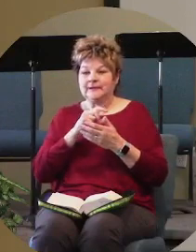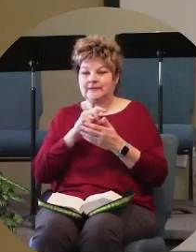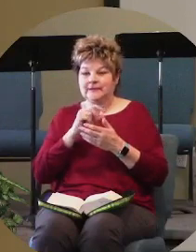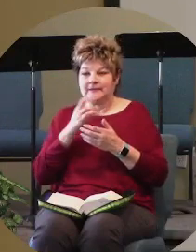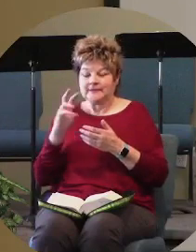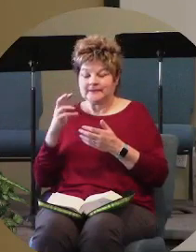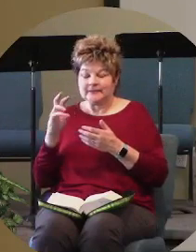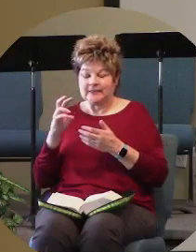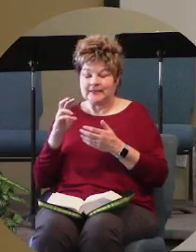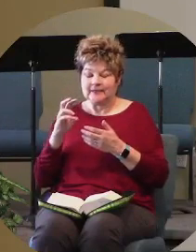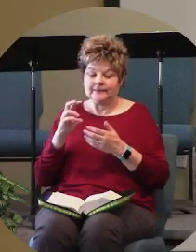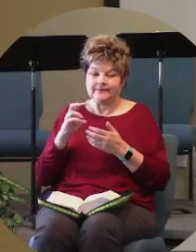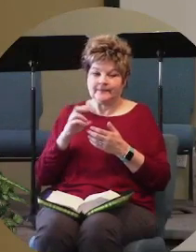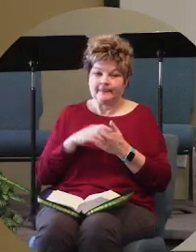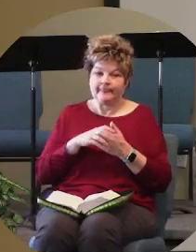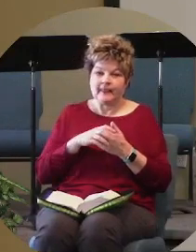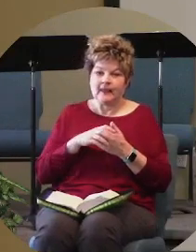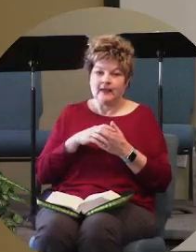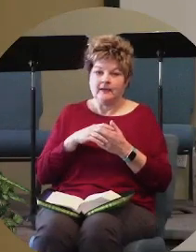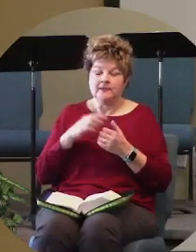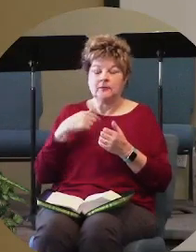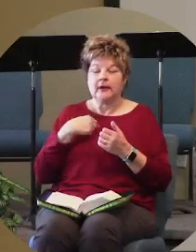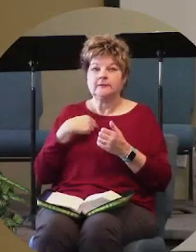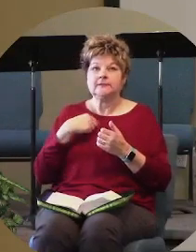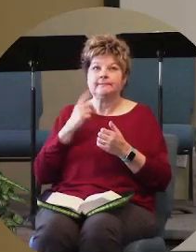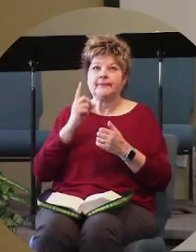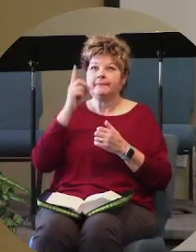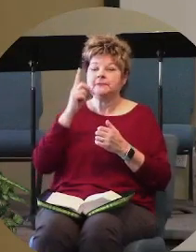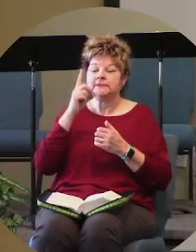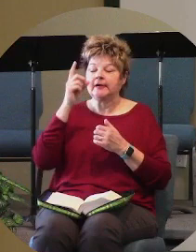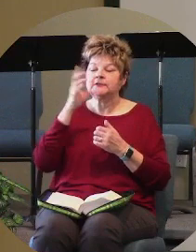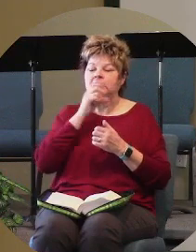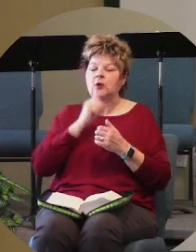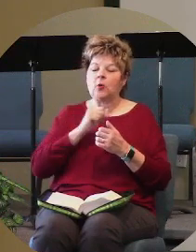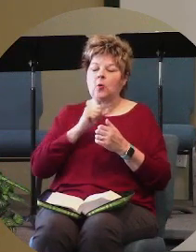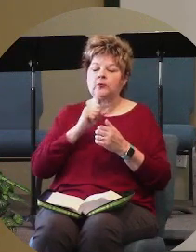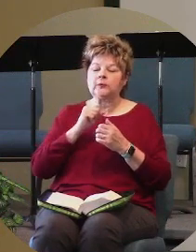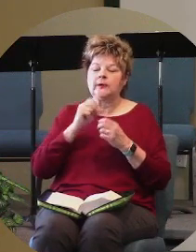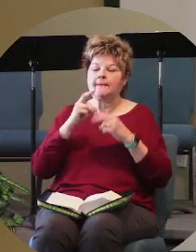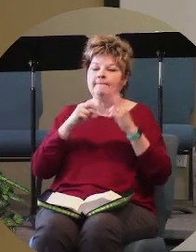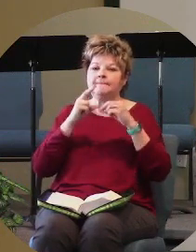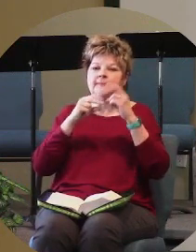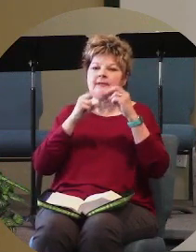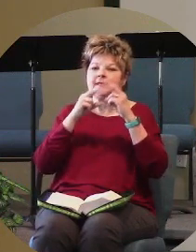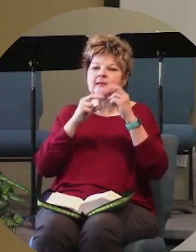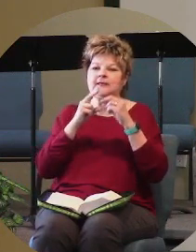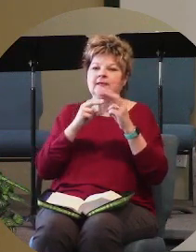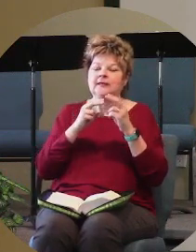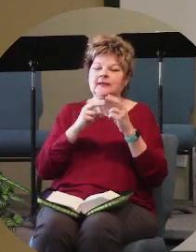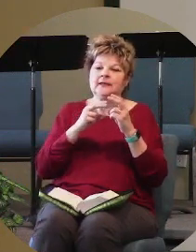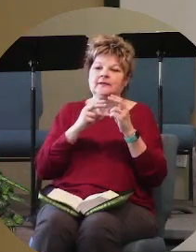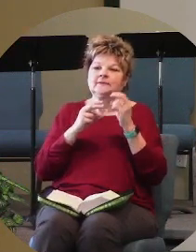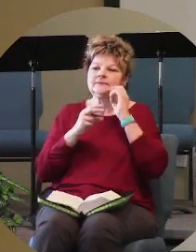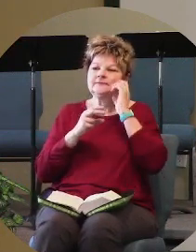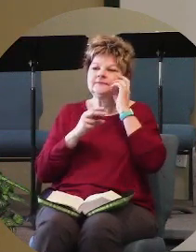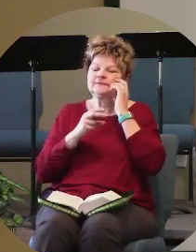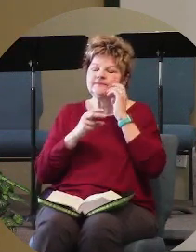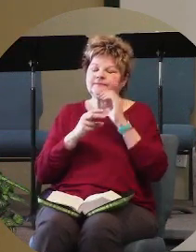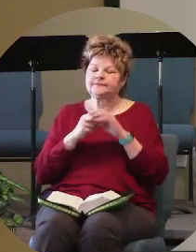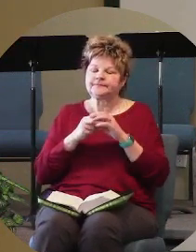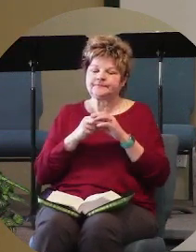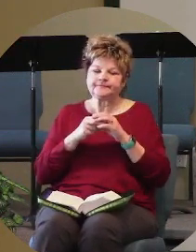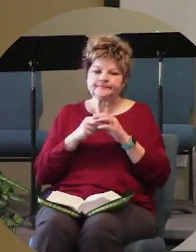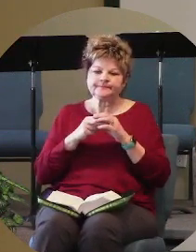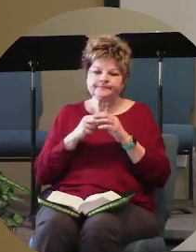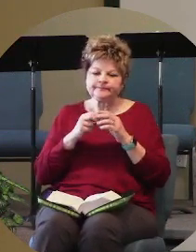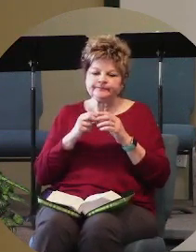never forget, we were upstairs in the old building of Faith Baptist Church, Allen Thornhill. What is Roy Allen? He's got to be close to the mid-80s, late